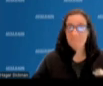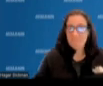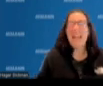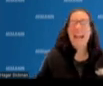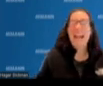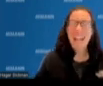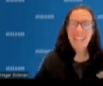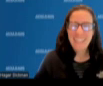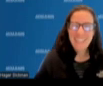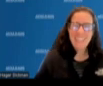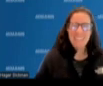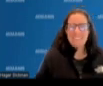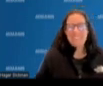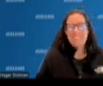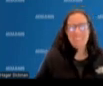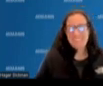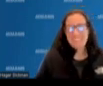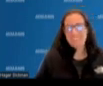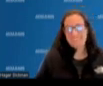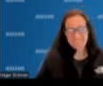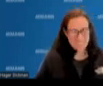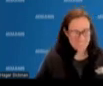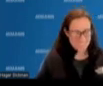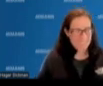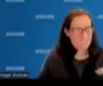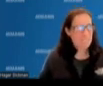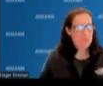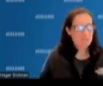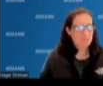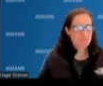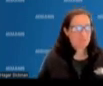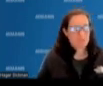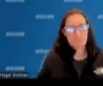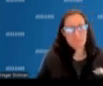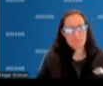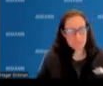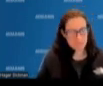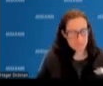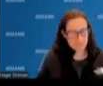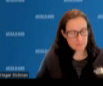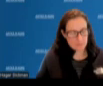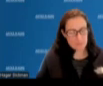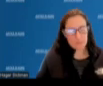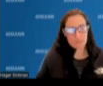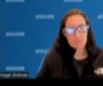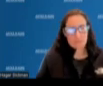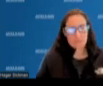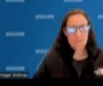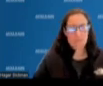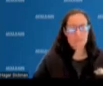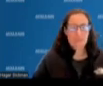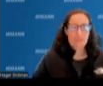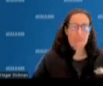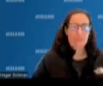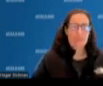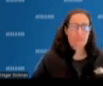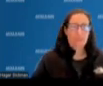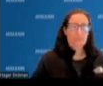Both. Both would be great. The stories, you don't have to